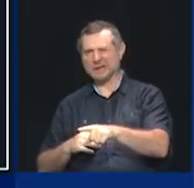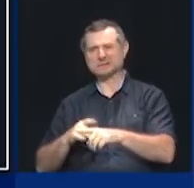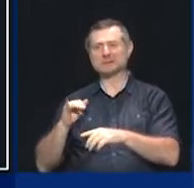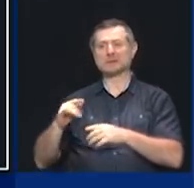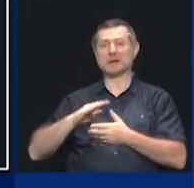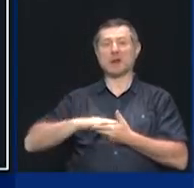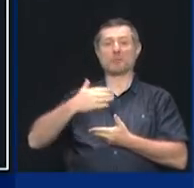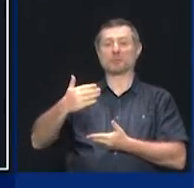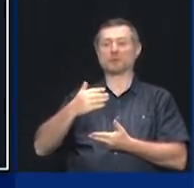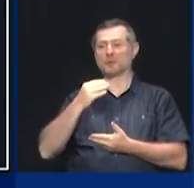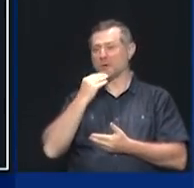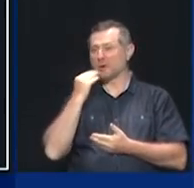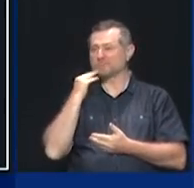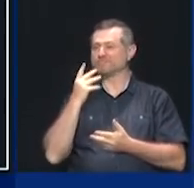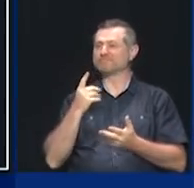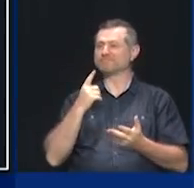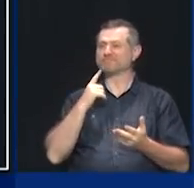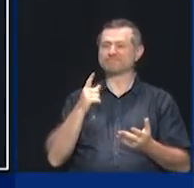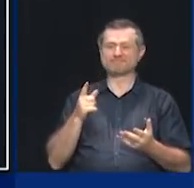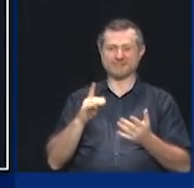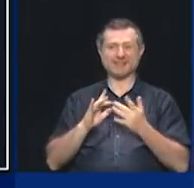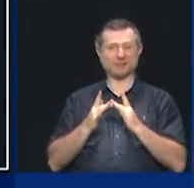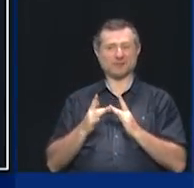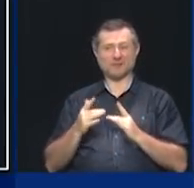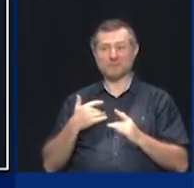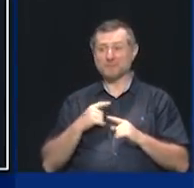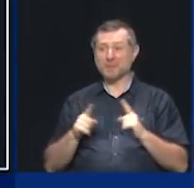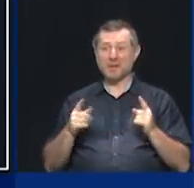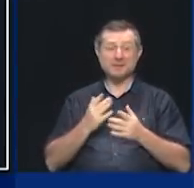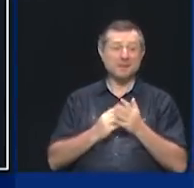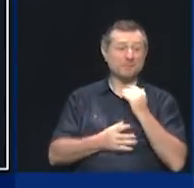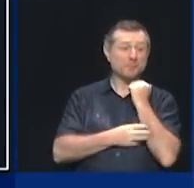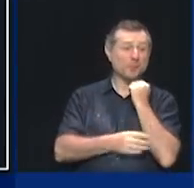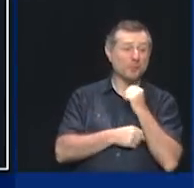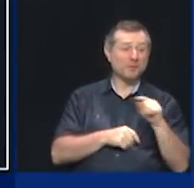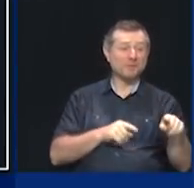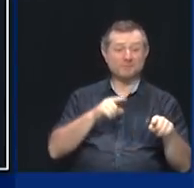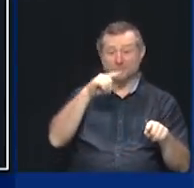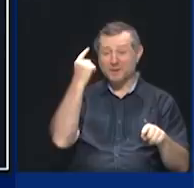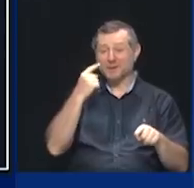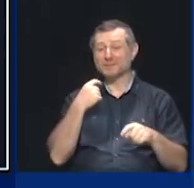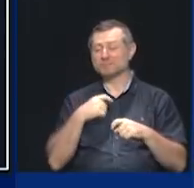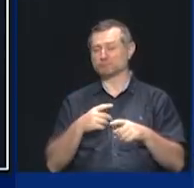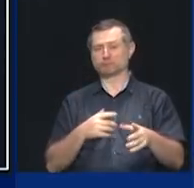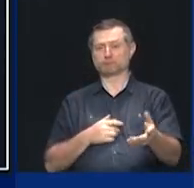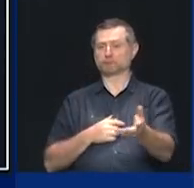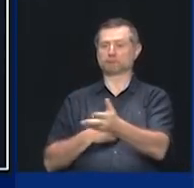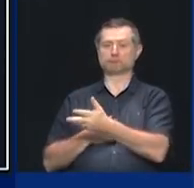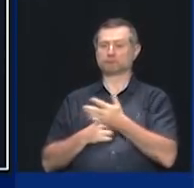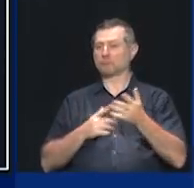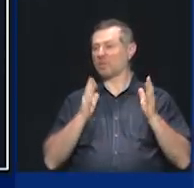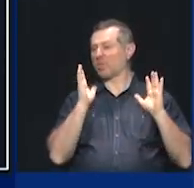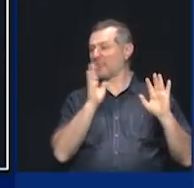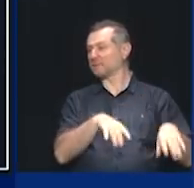home. But for poorer students, black students, brown students, they were left behind during remote